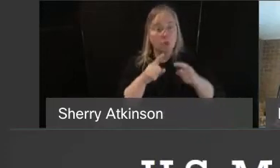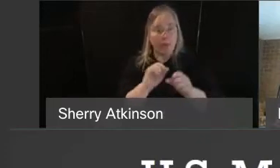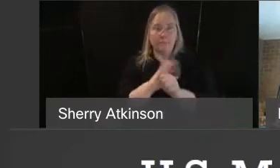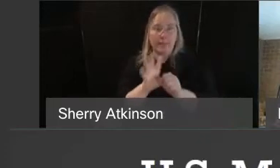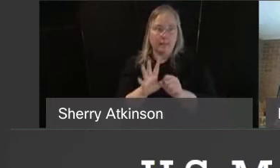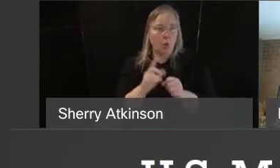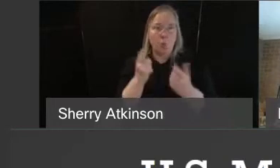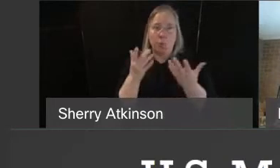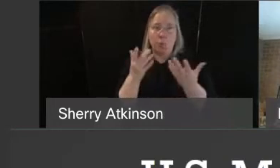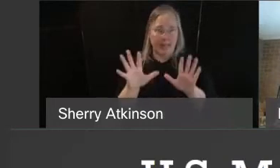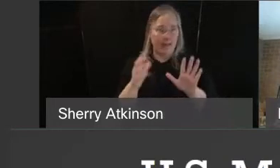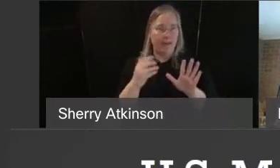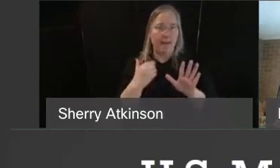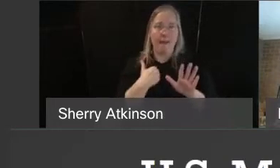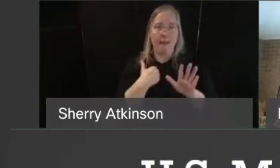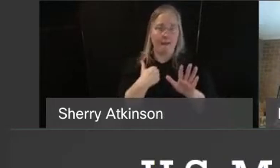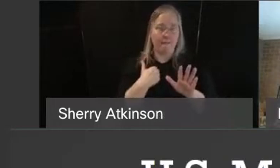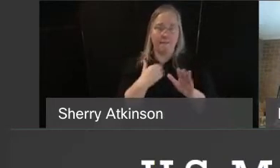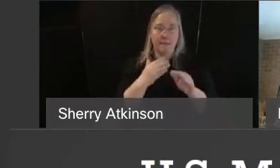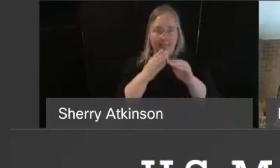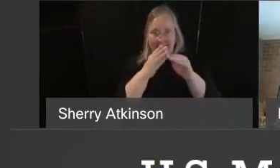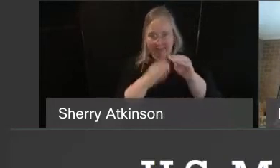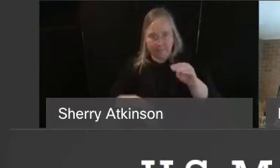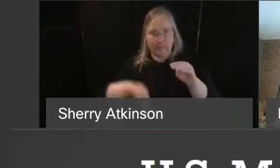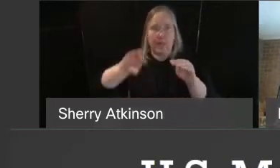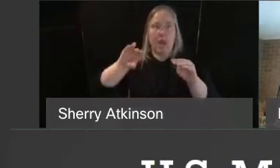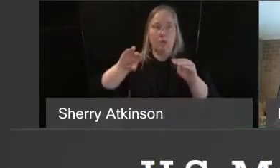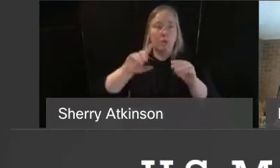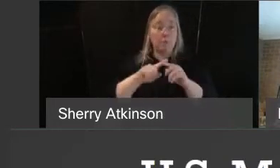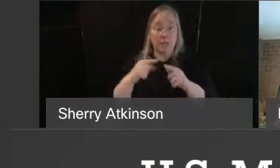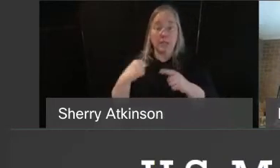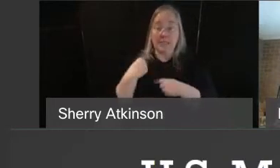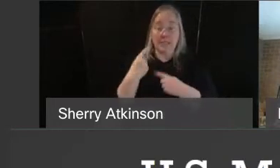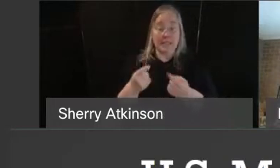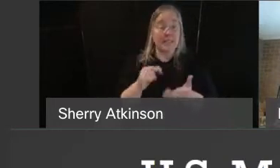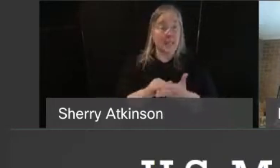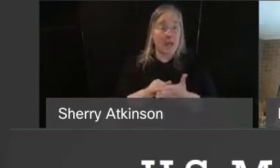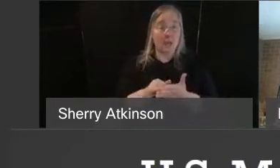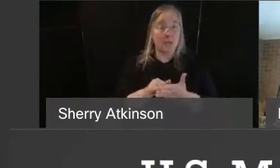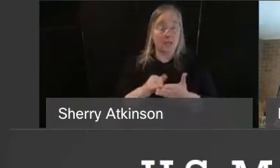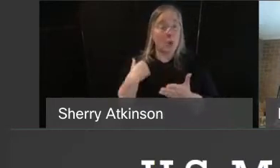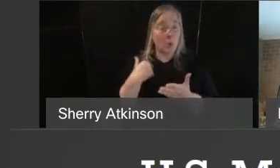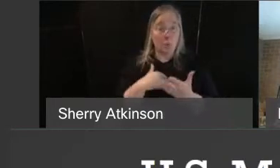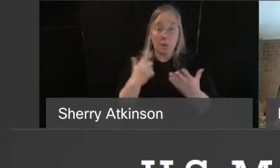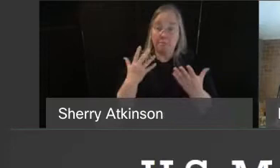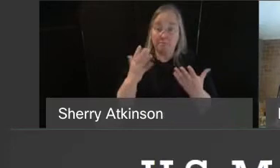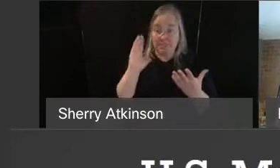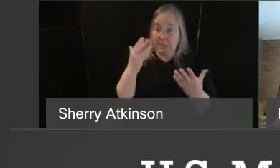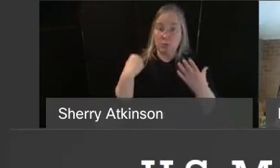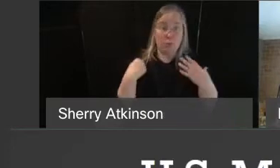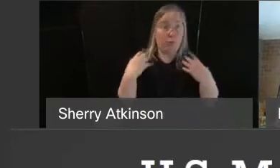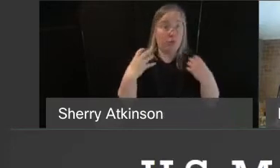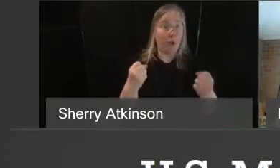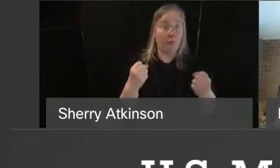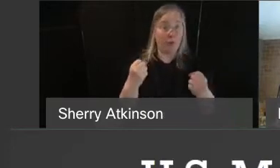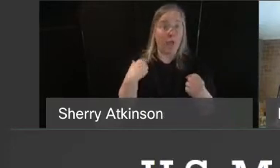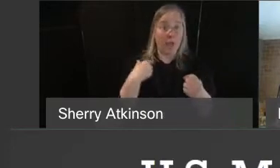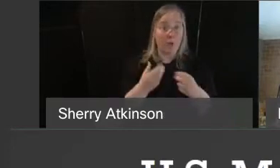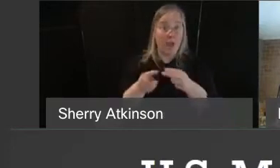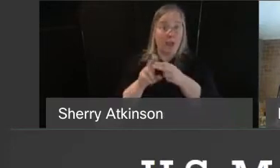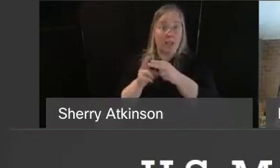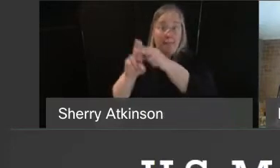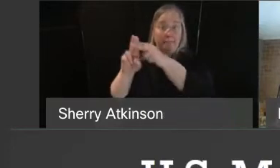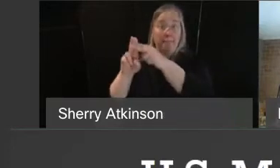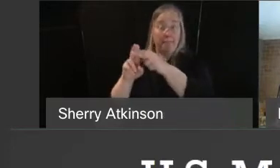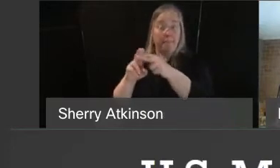did have a bit of a dip down. But since then, it seems that we've somewhat recovered. We're heading up. Again, this could be